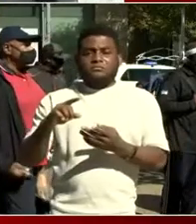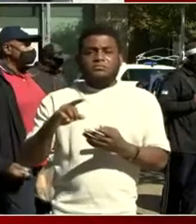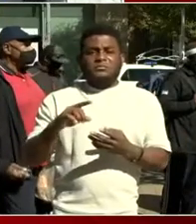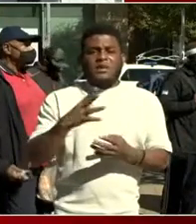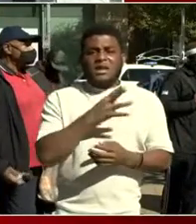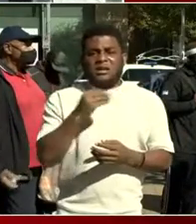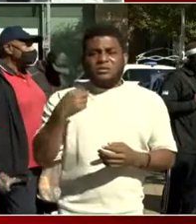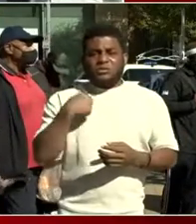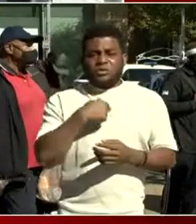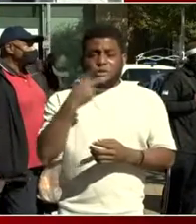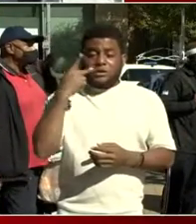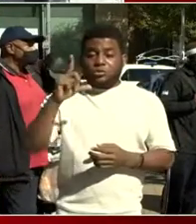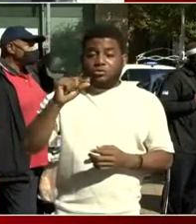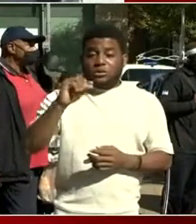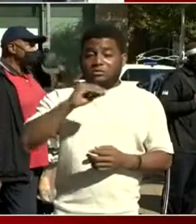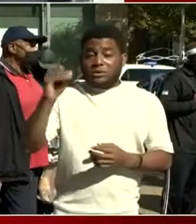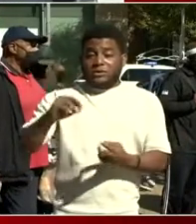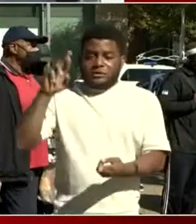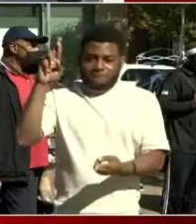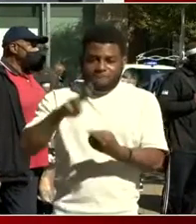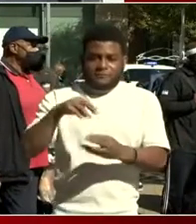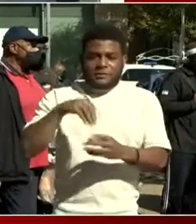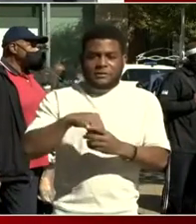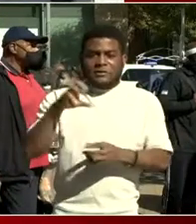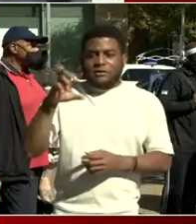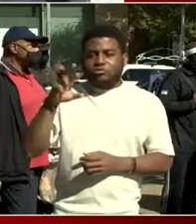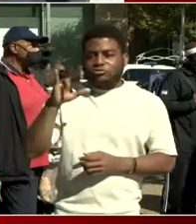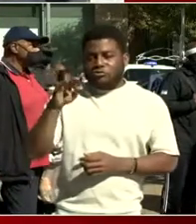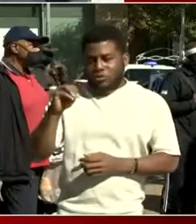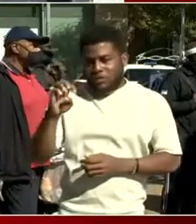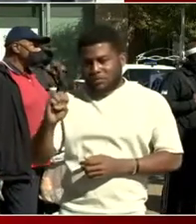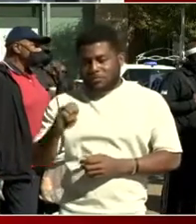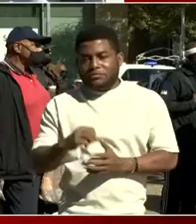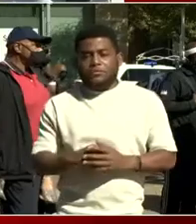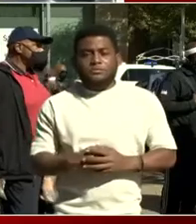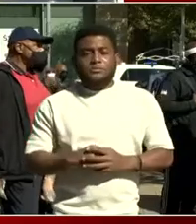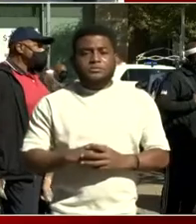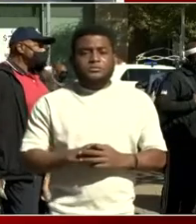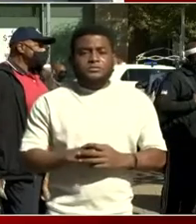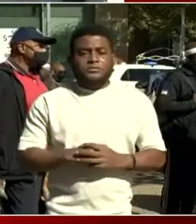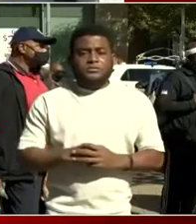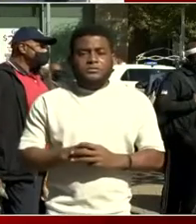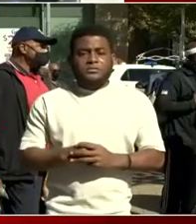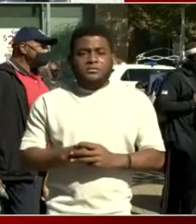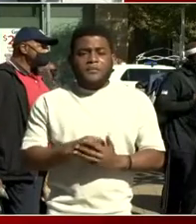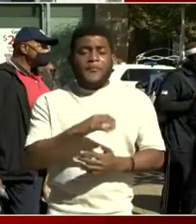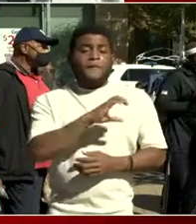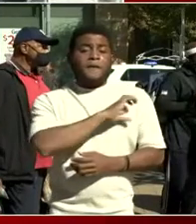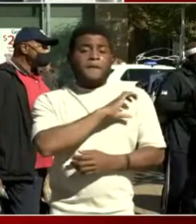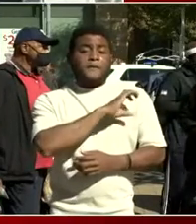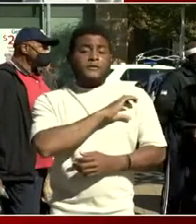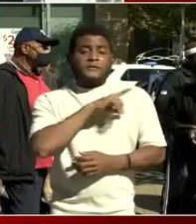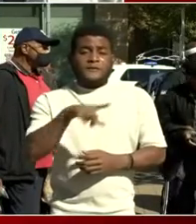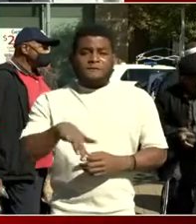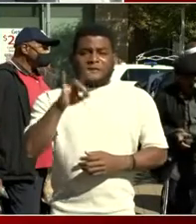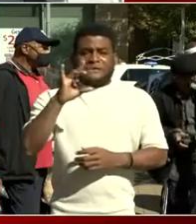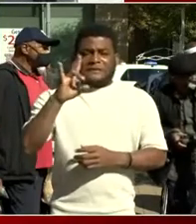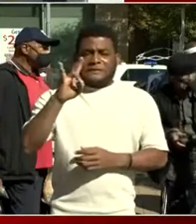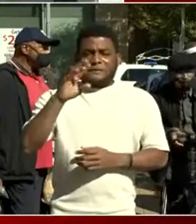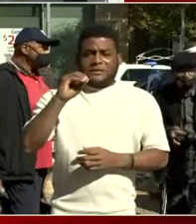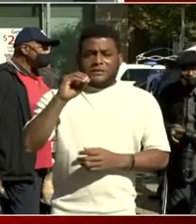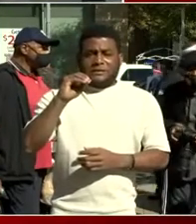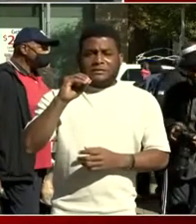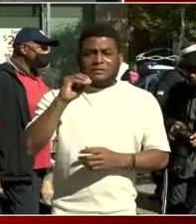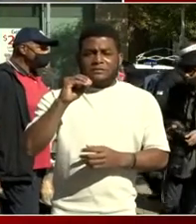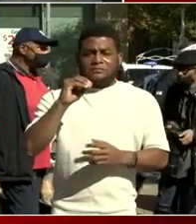crime. Additionally, law enforcement was able to recover 70 illegal firearms in those